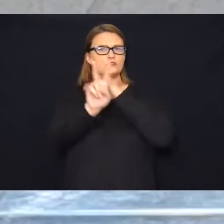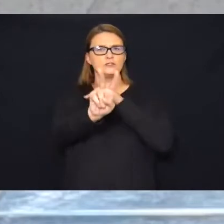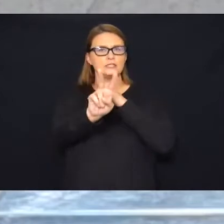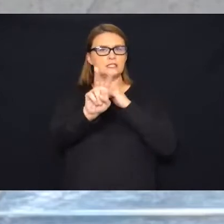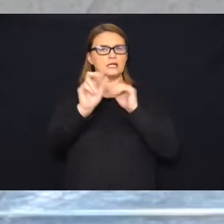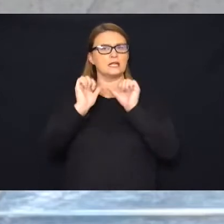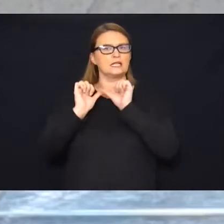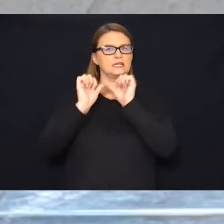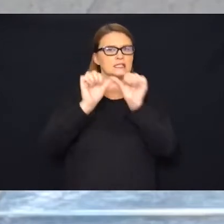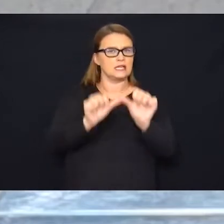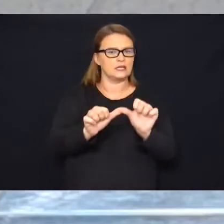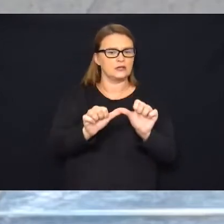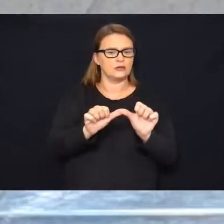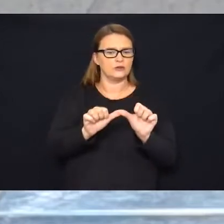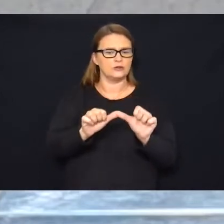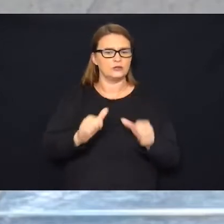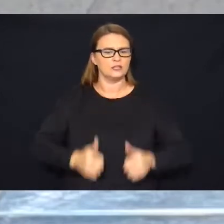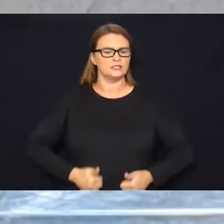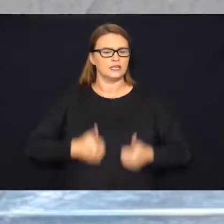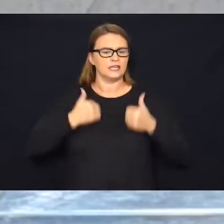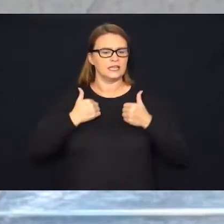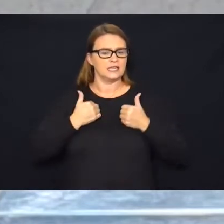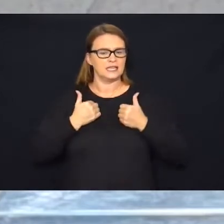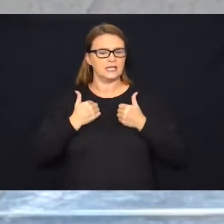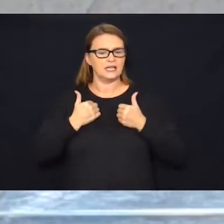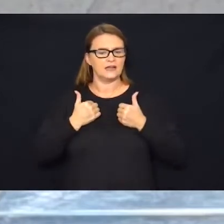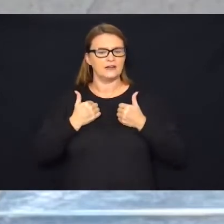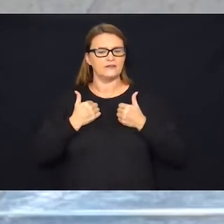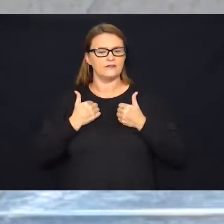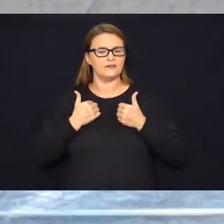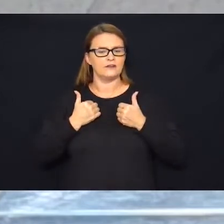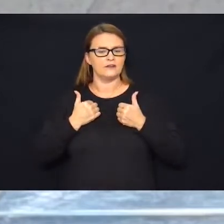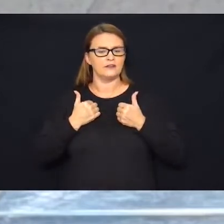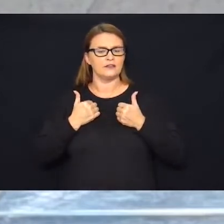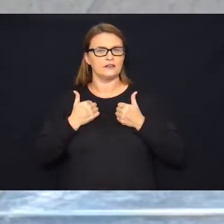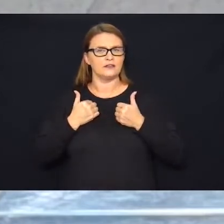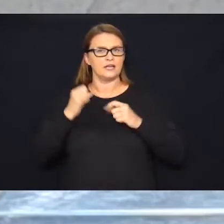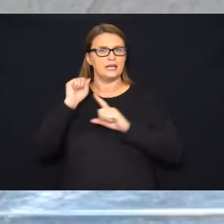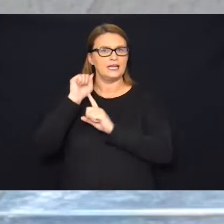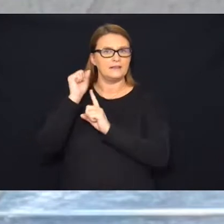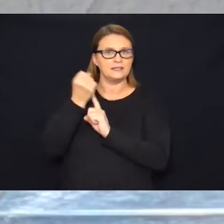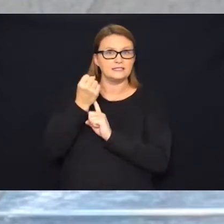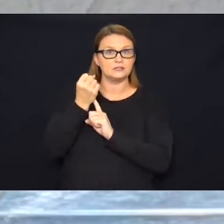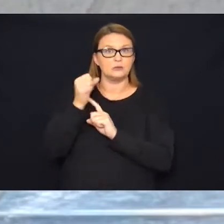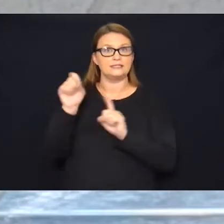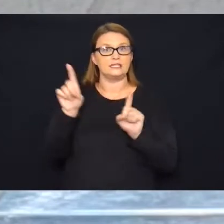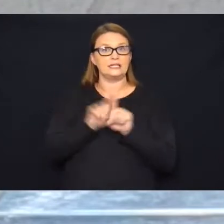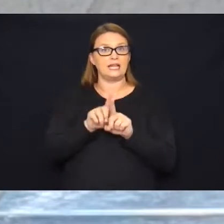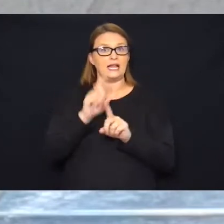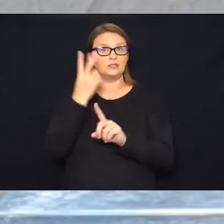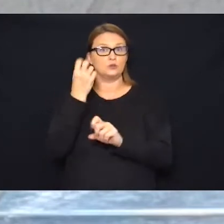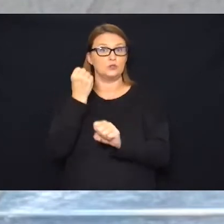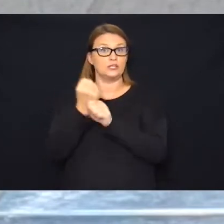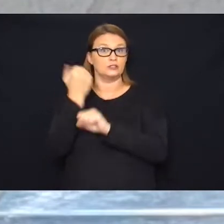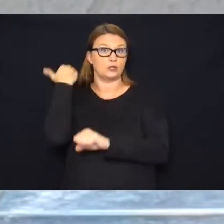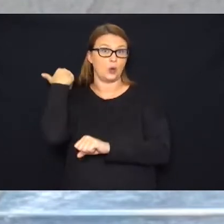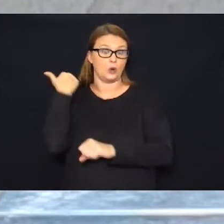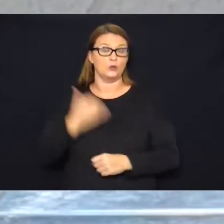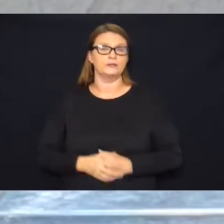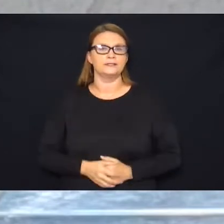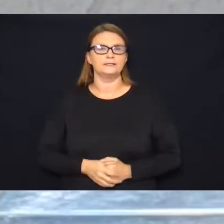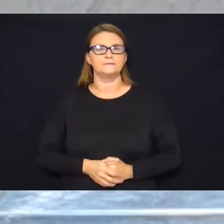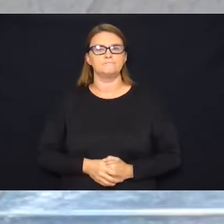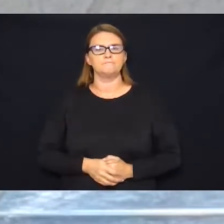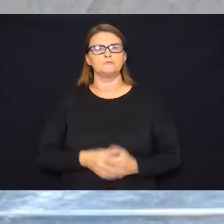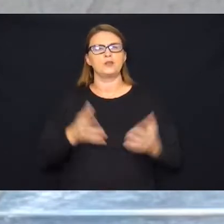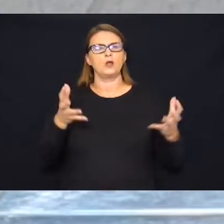live in the situation they've had to endure in the last 2 years, in the early years of the pandemic. I'd like to